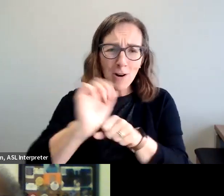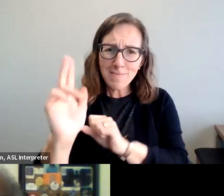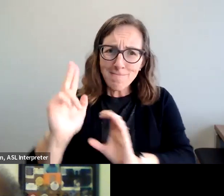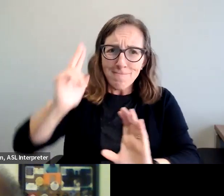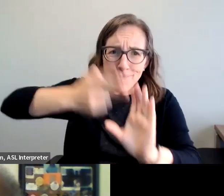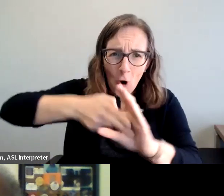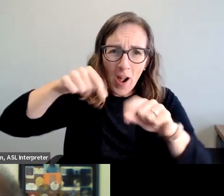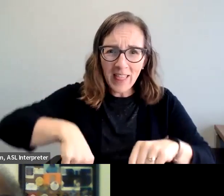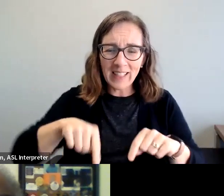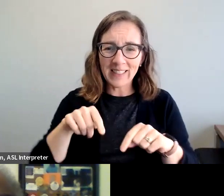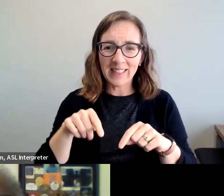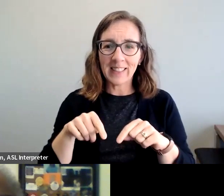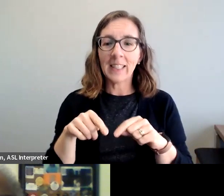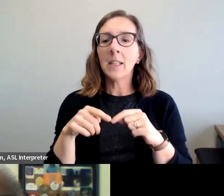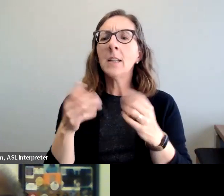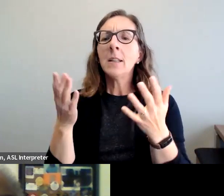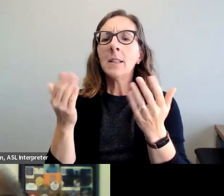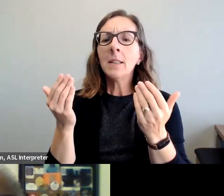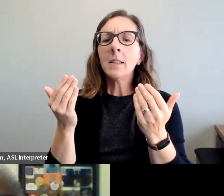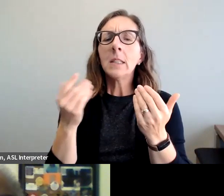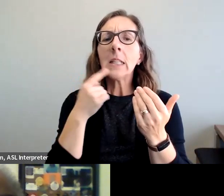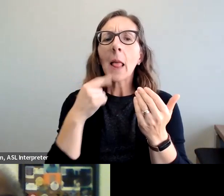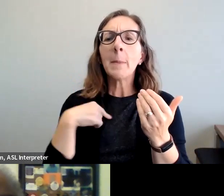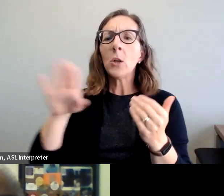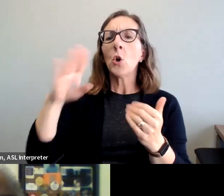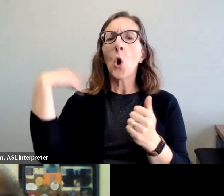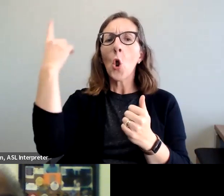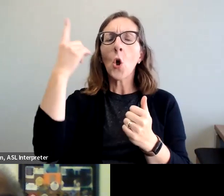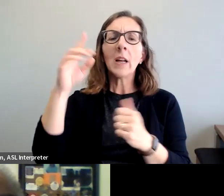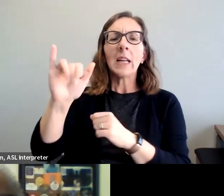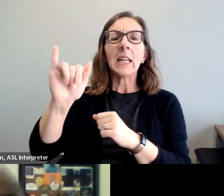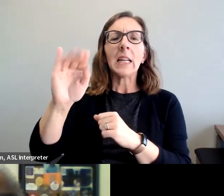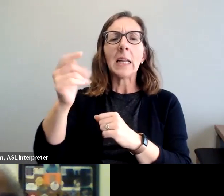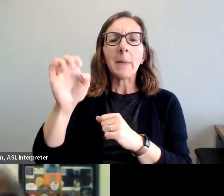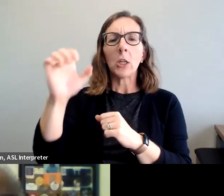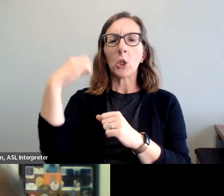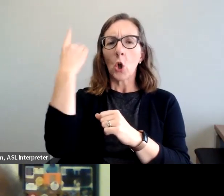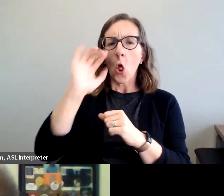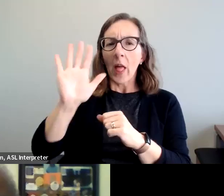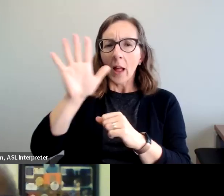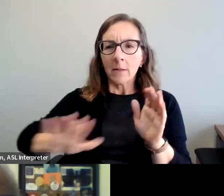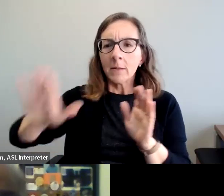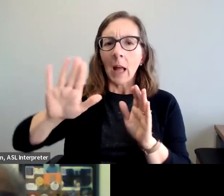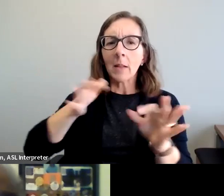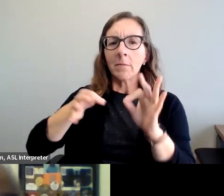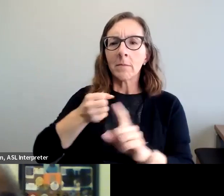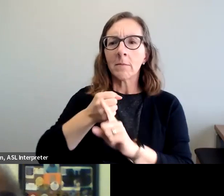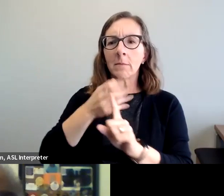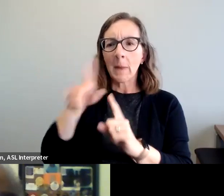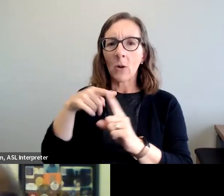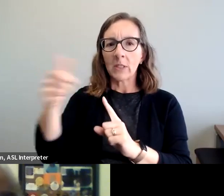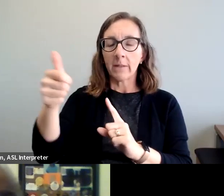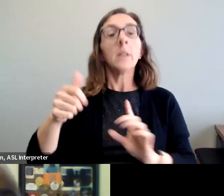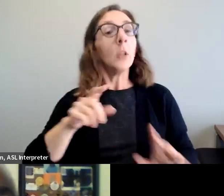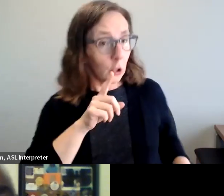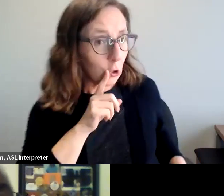connect. Would you give an image description and tell us a little bit about yourself, please? Sure. It's an honor to be